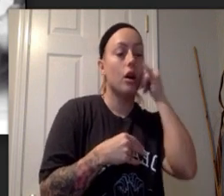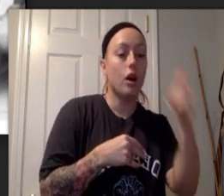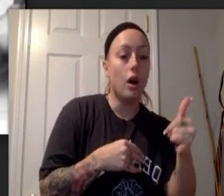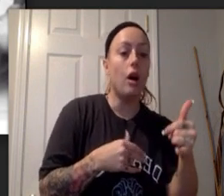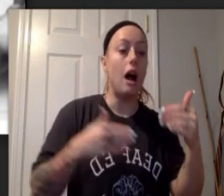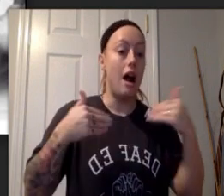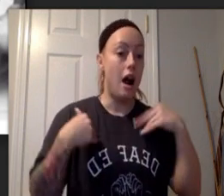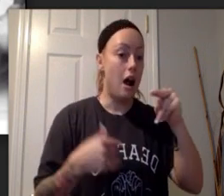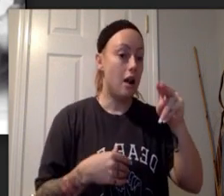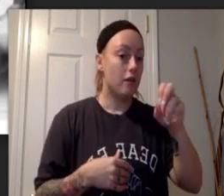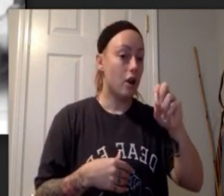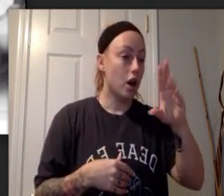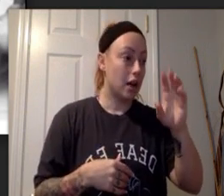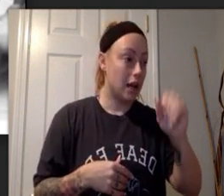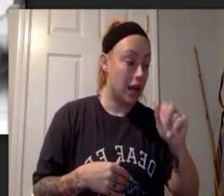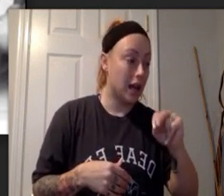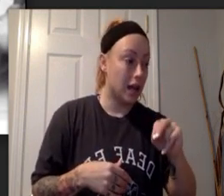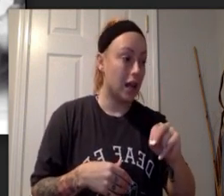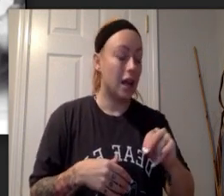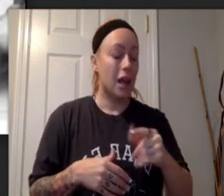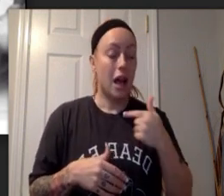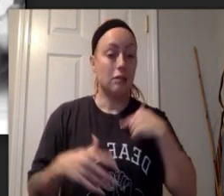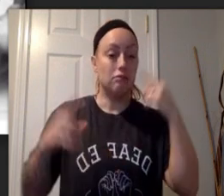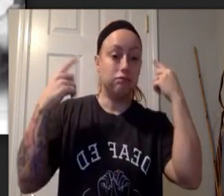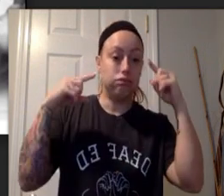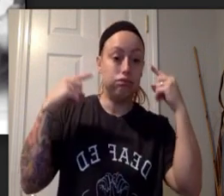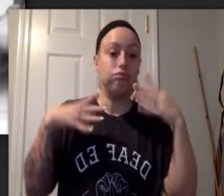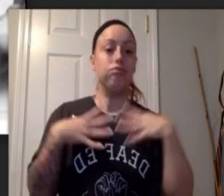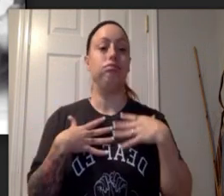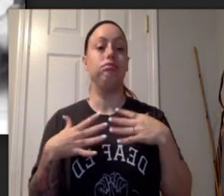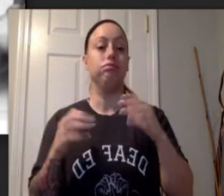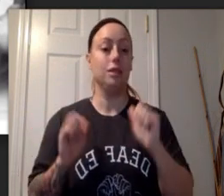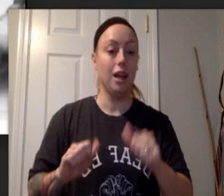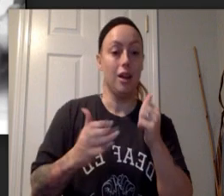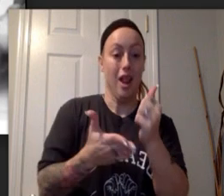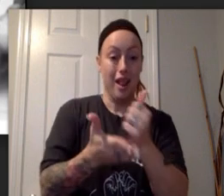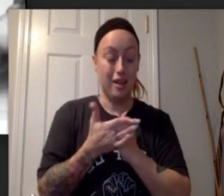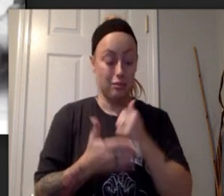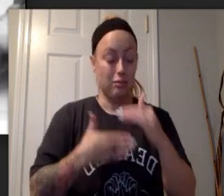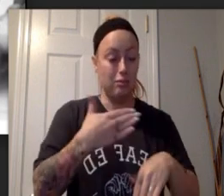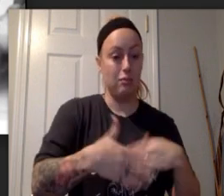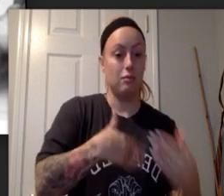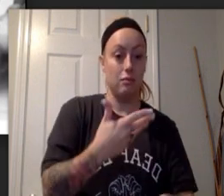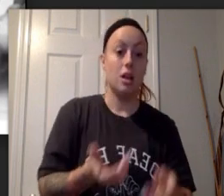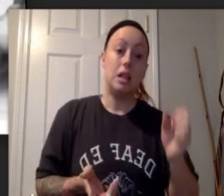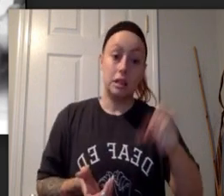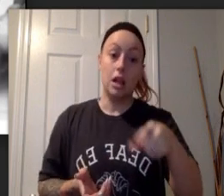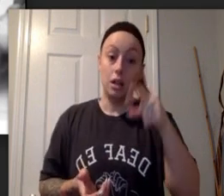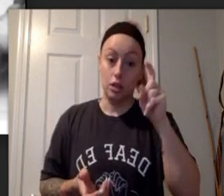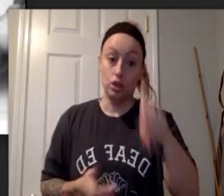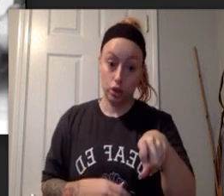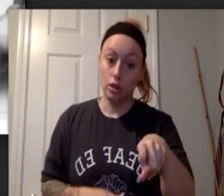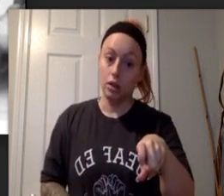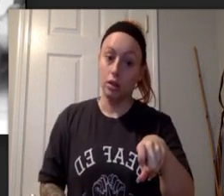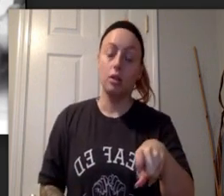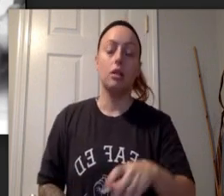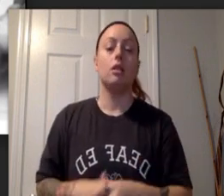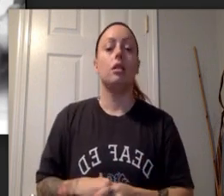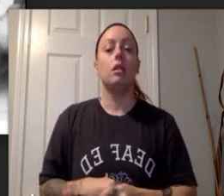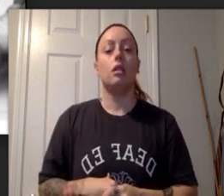freaking out. Can you walk me through the next steps? And ideally, they should do that. Hmm. Shoulda, woulda, coulda. And then